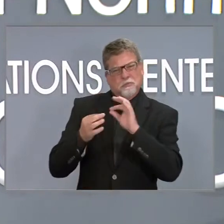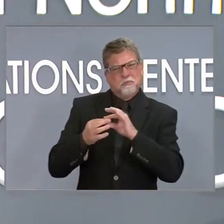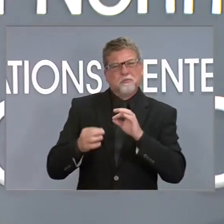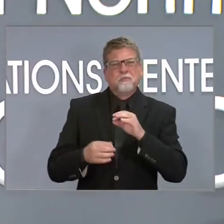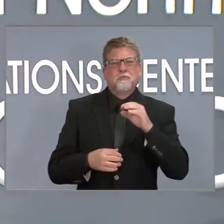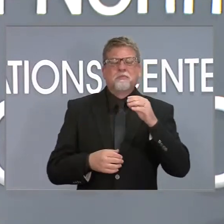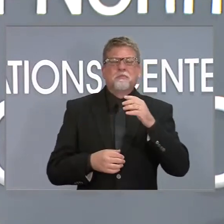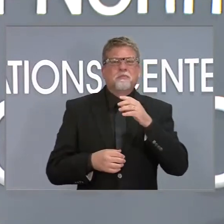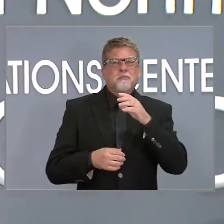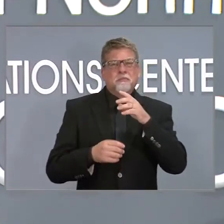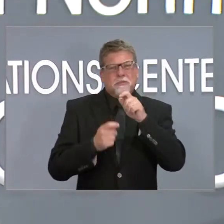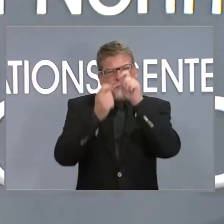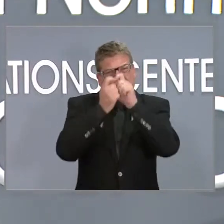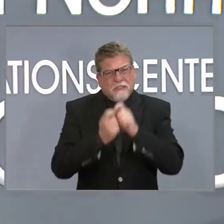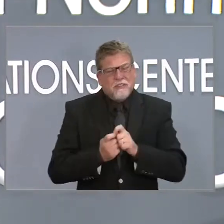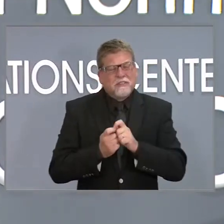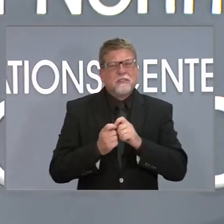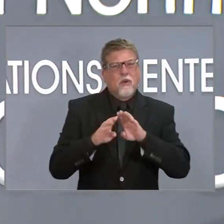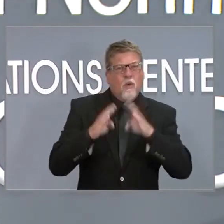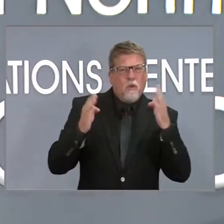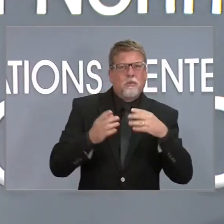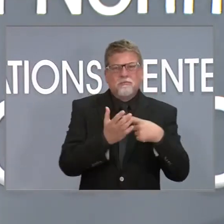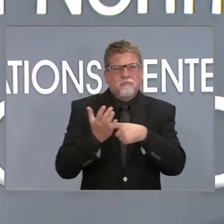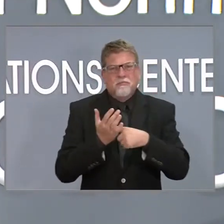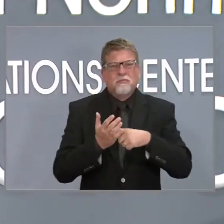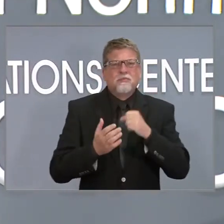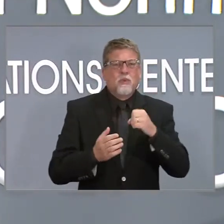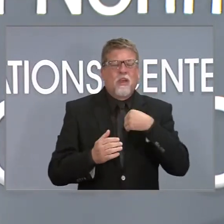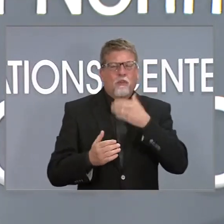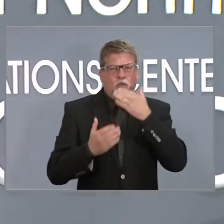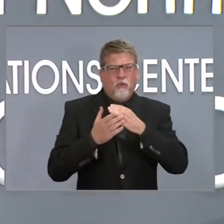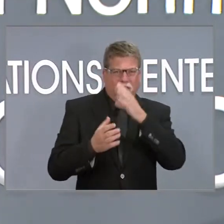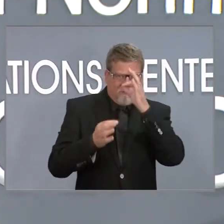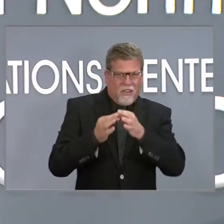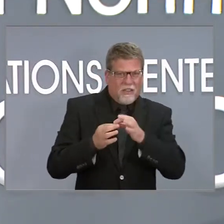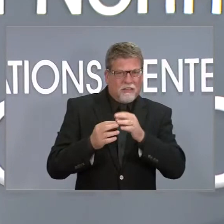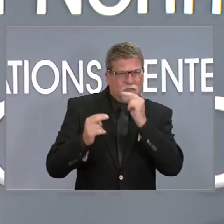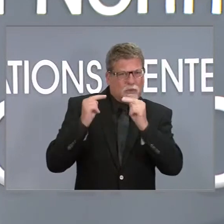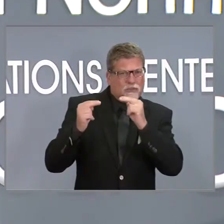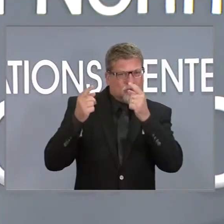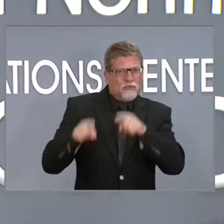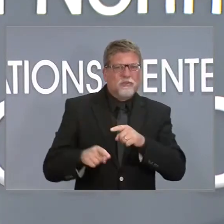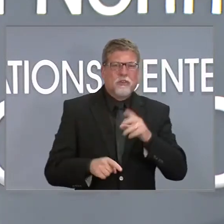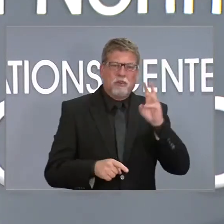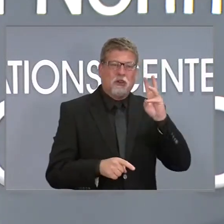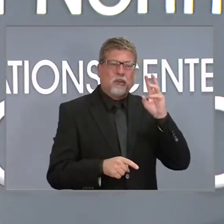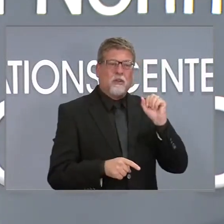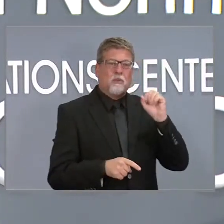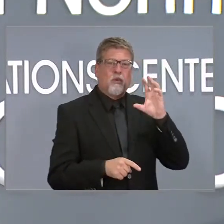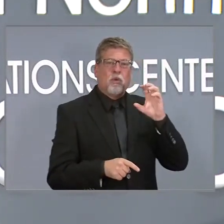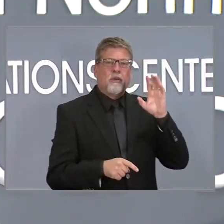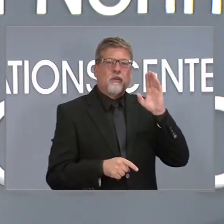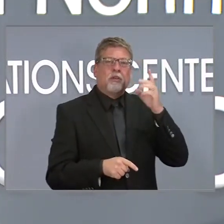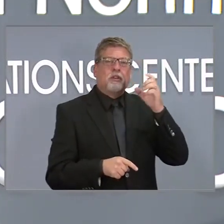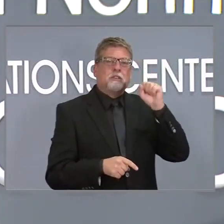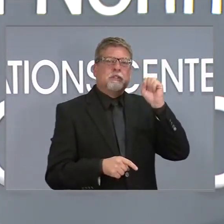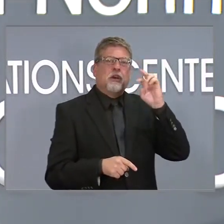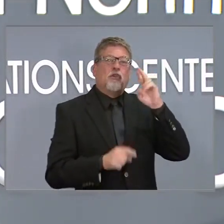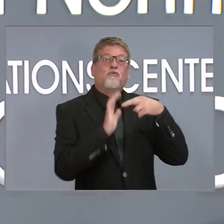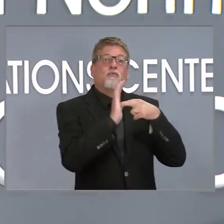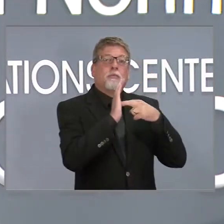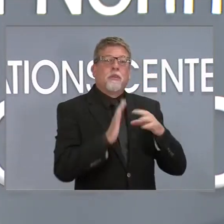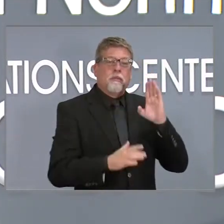the good faith negotiations, but is there something that you all have already agreed on, and with this meeting on Friday, that